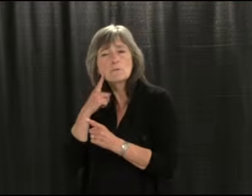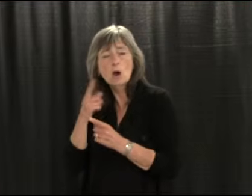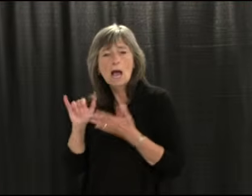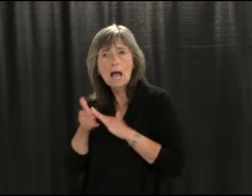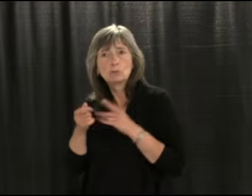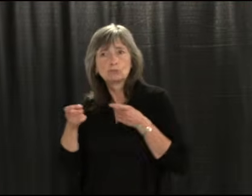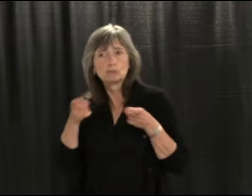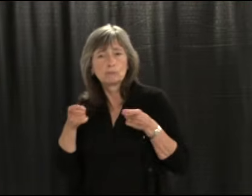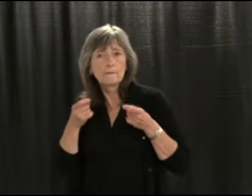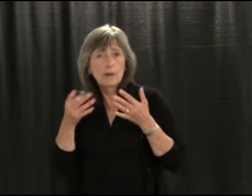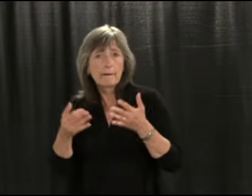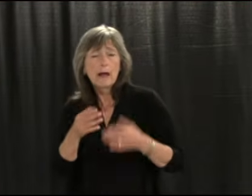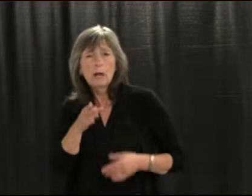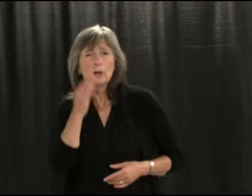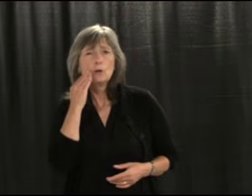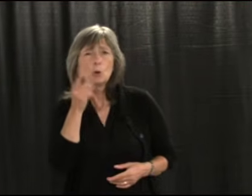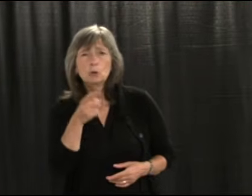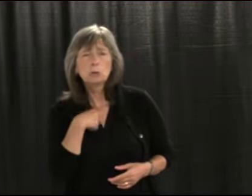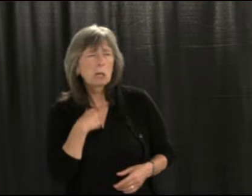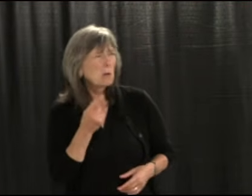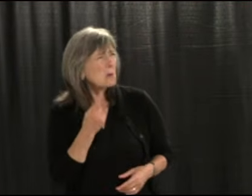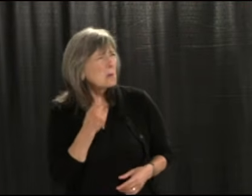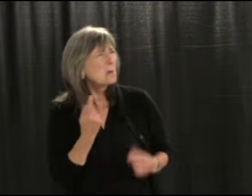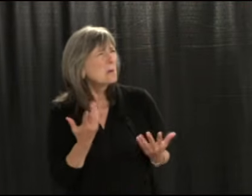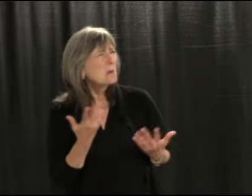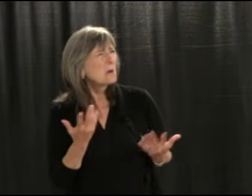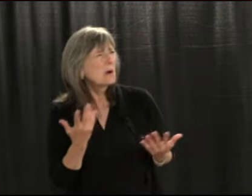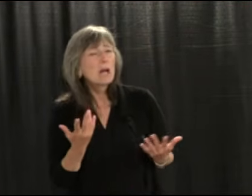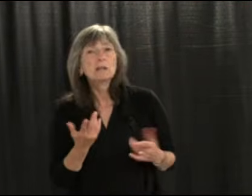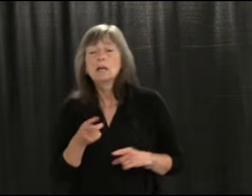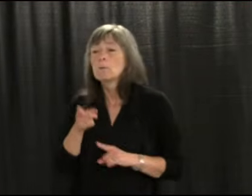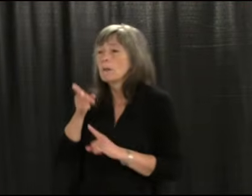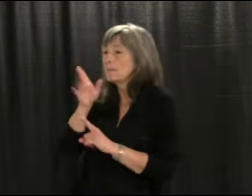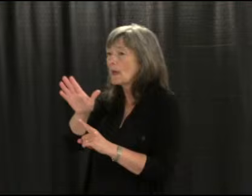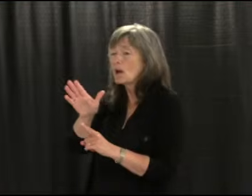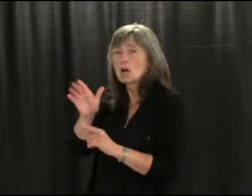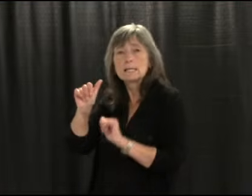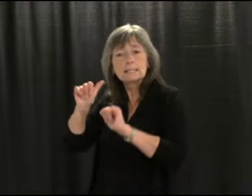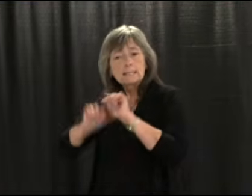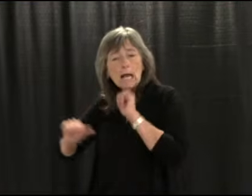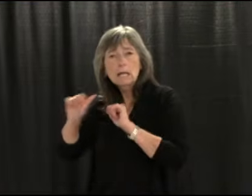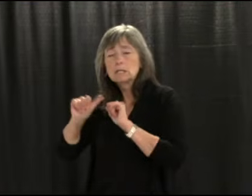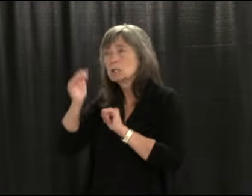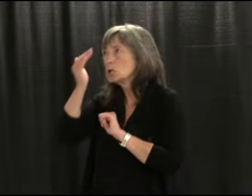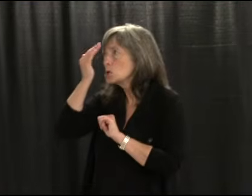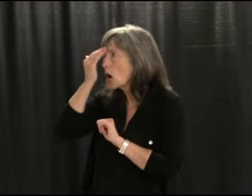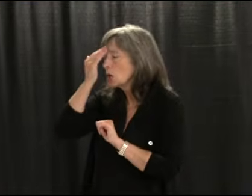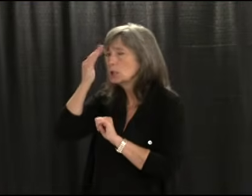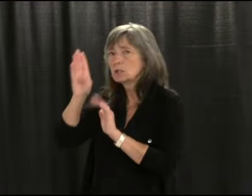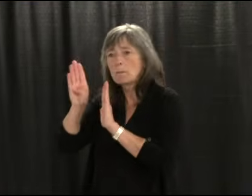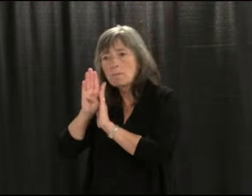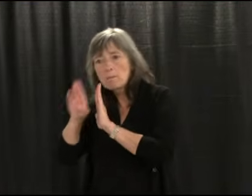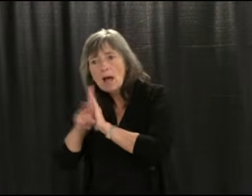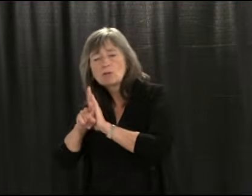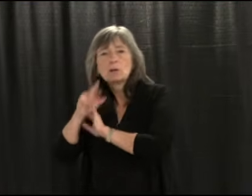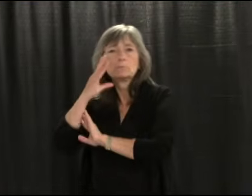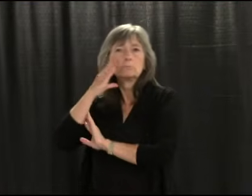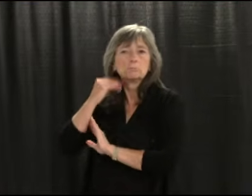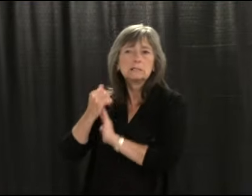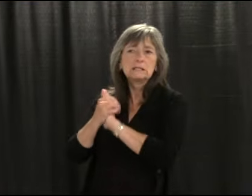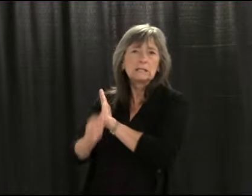I know it's difficult, but you know, our folks are using science, knowledge, a tremendous amount of skill and